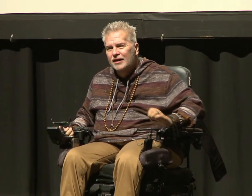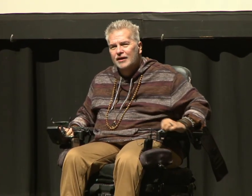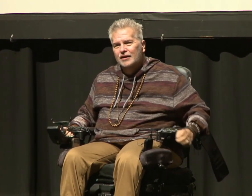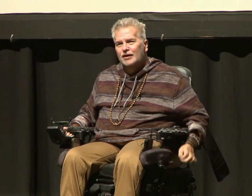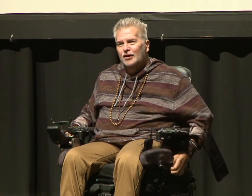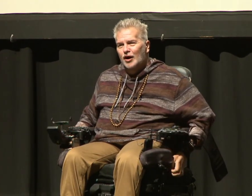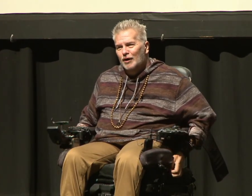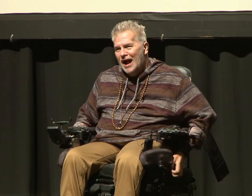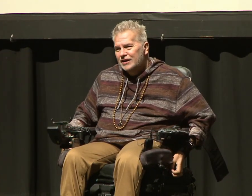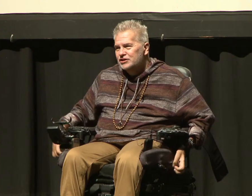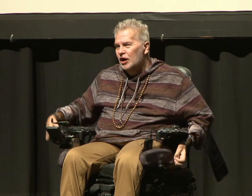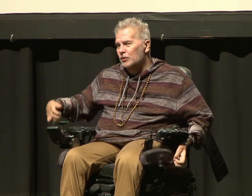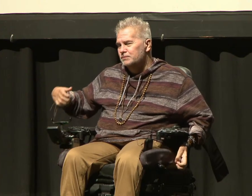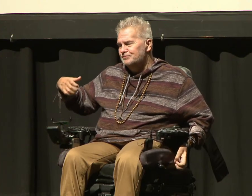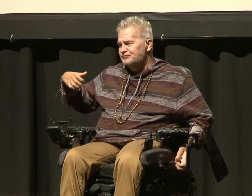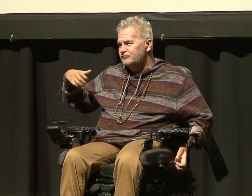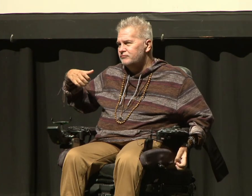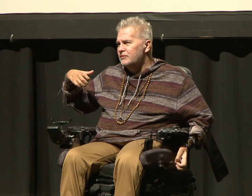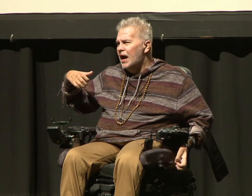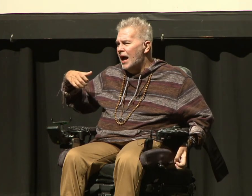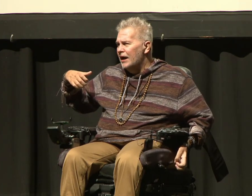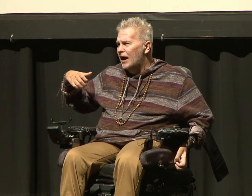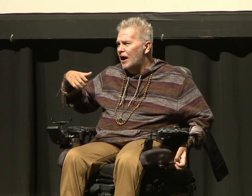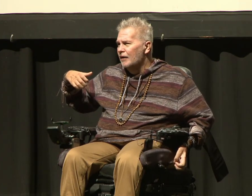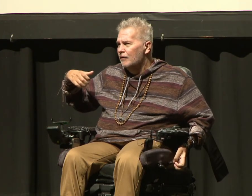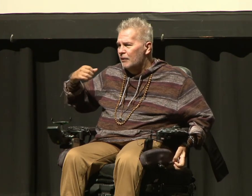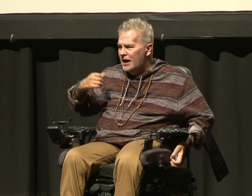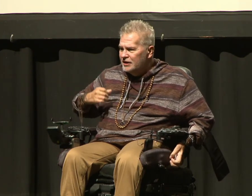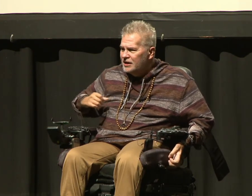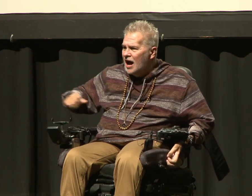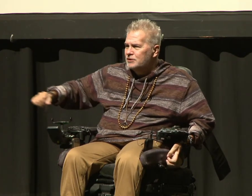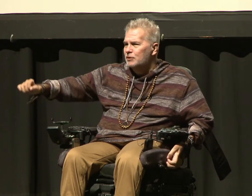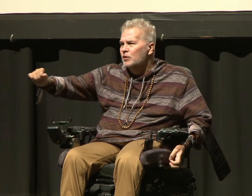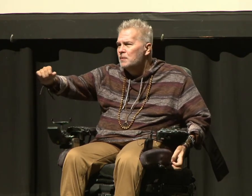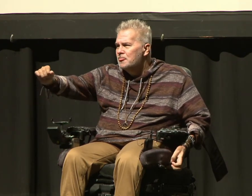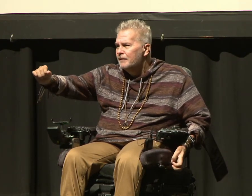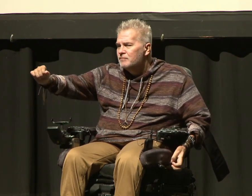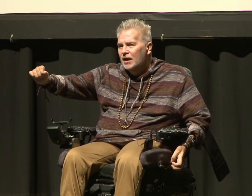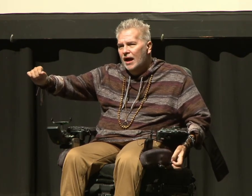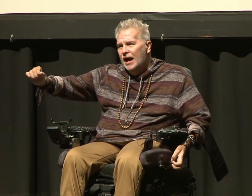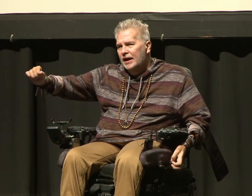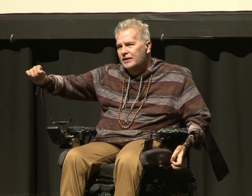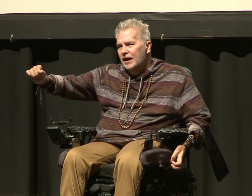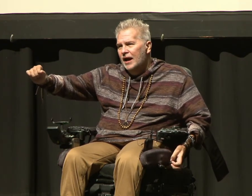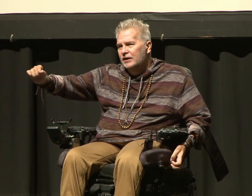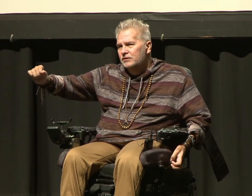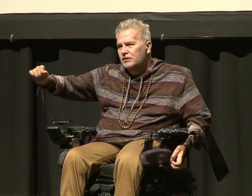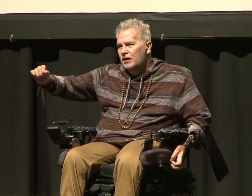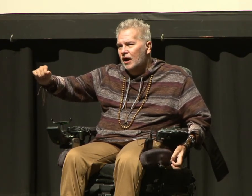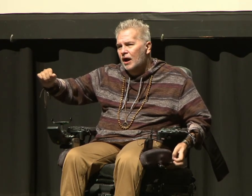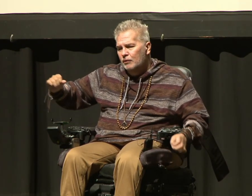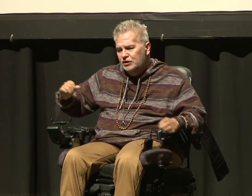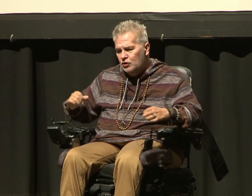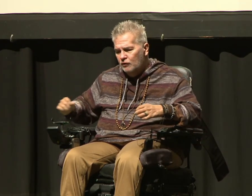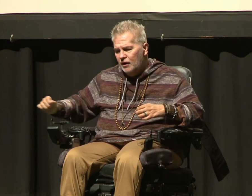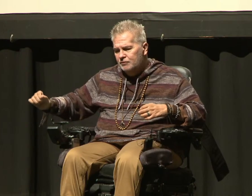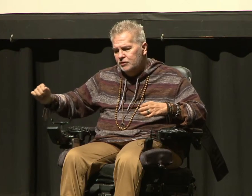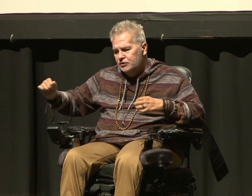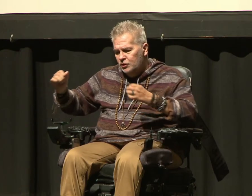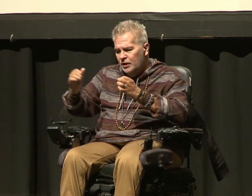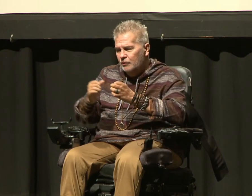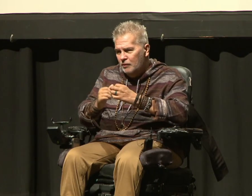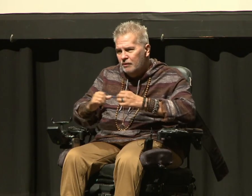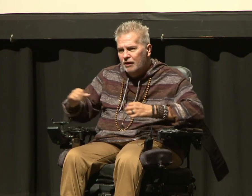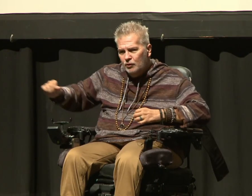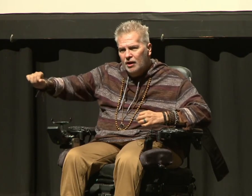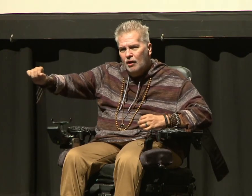Yes. All right. So we had to get to the hospital, and We drove up